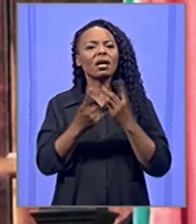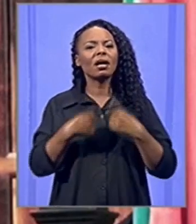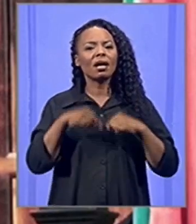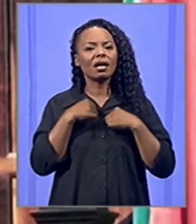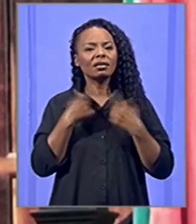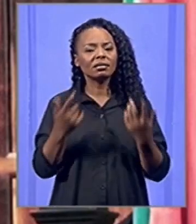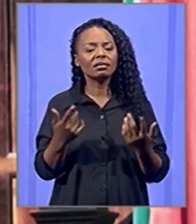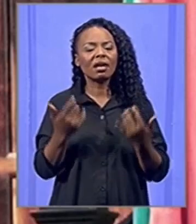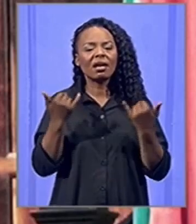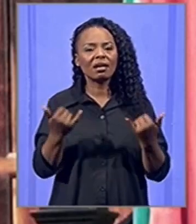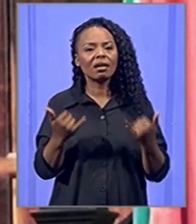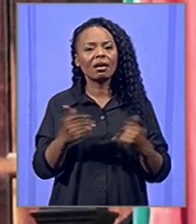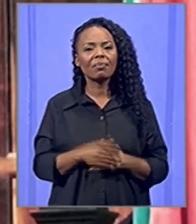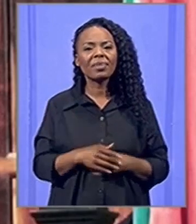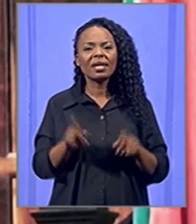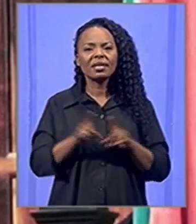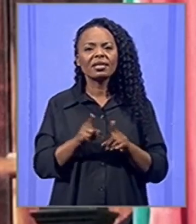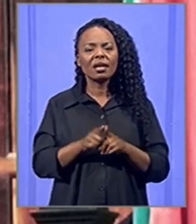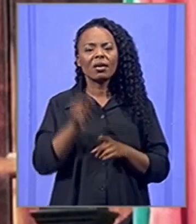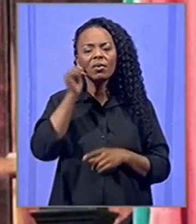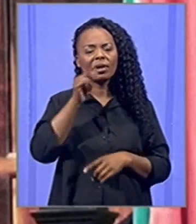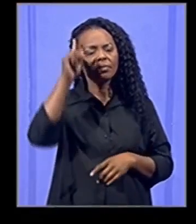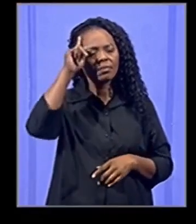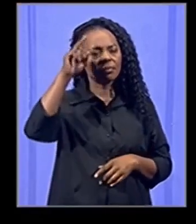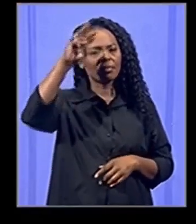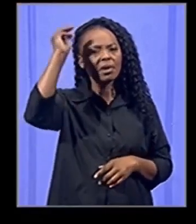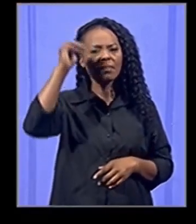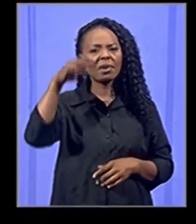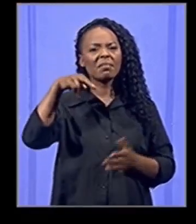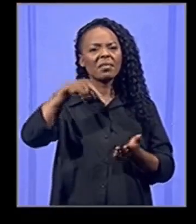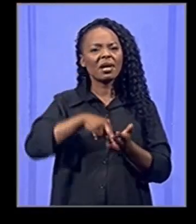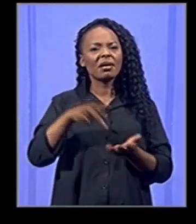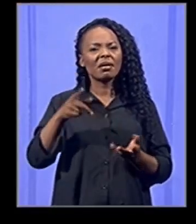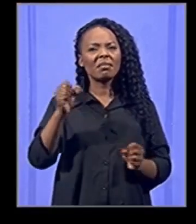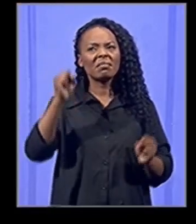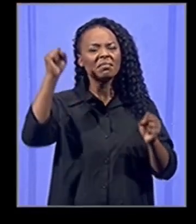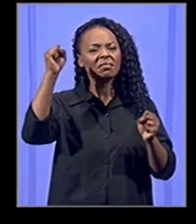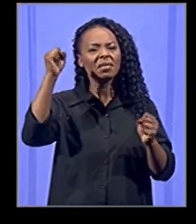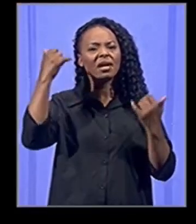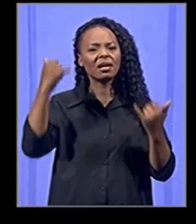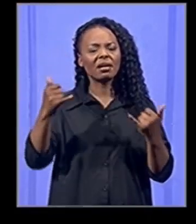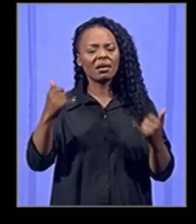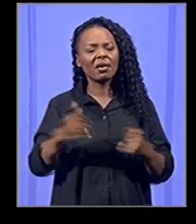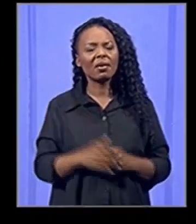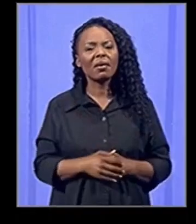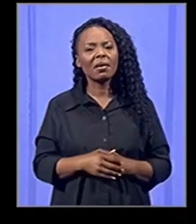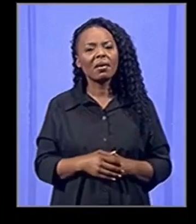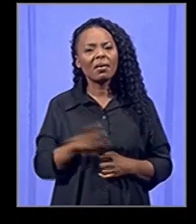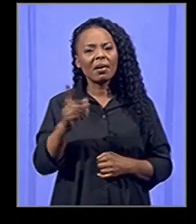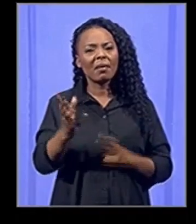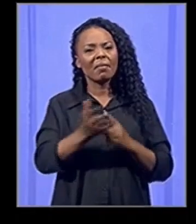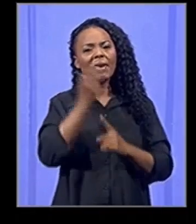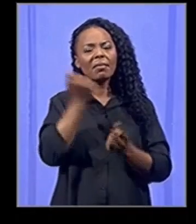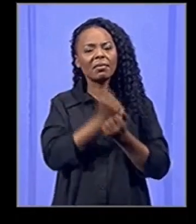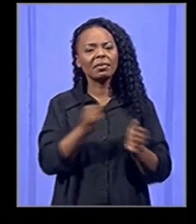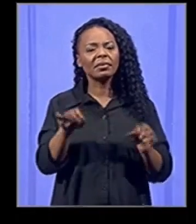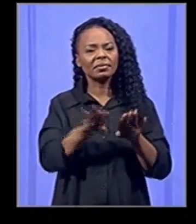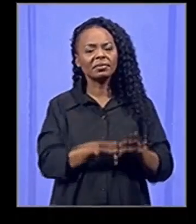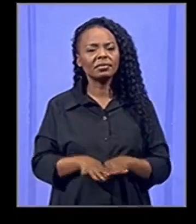standing when he was sworn in as the first democratic president, or when he first made his